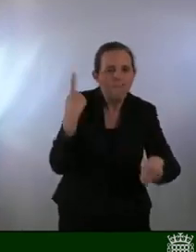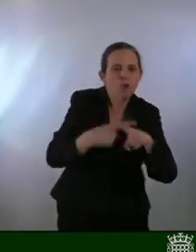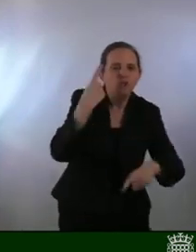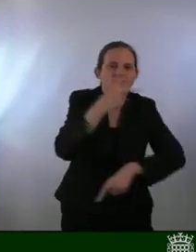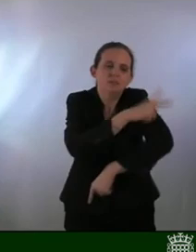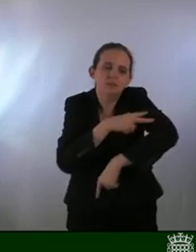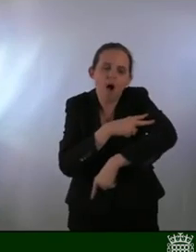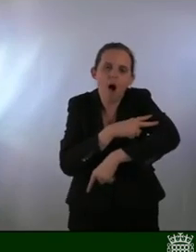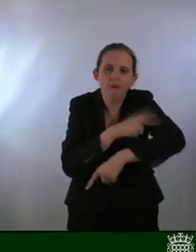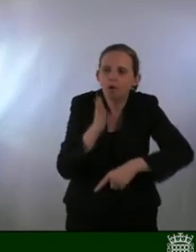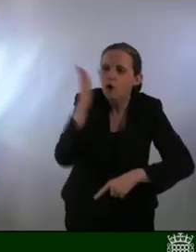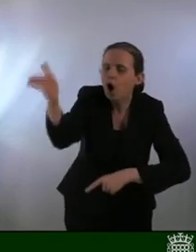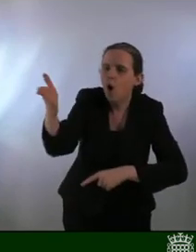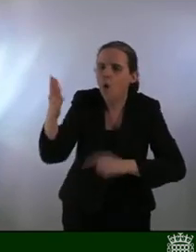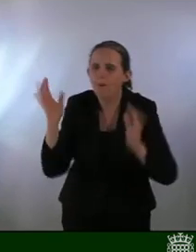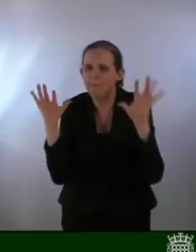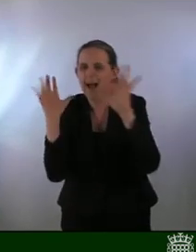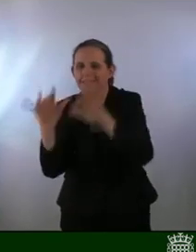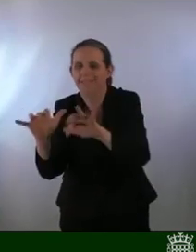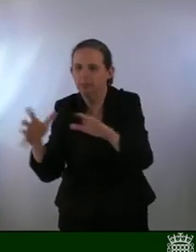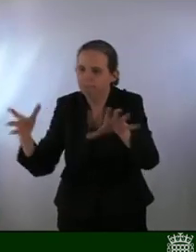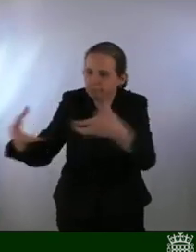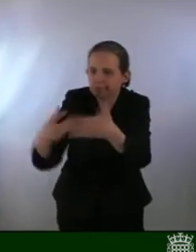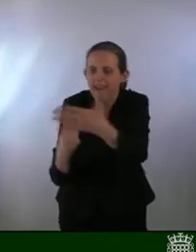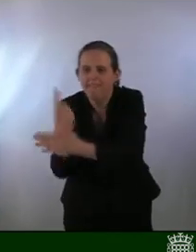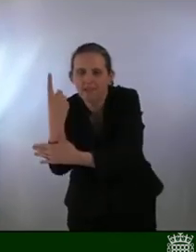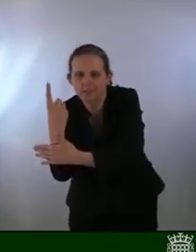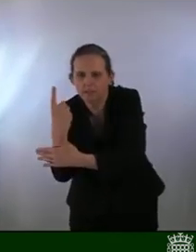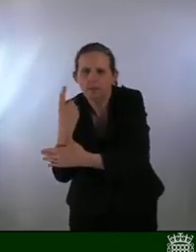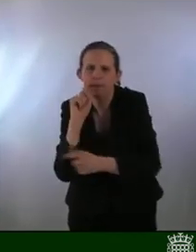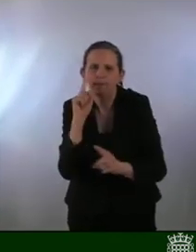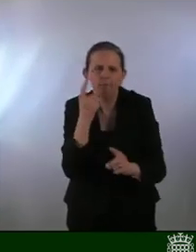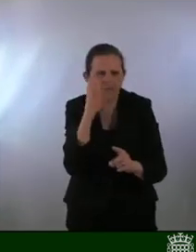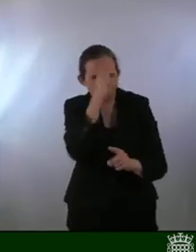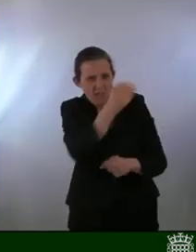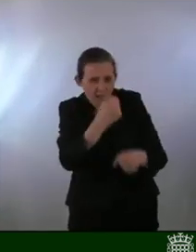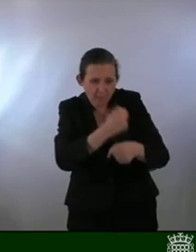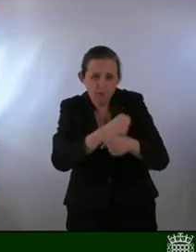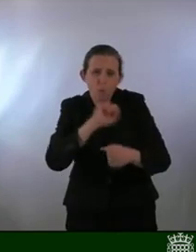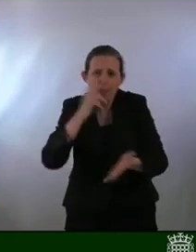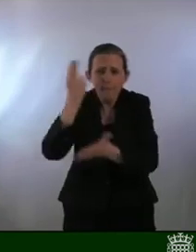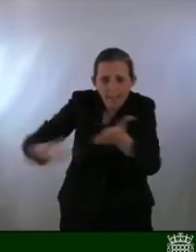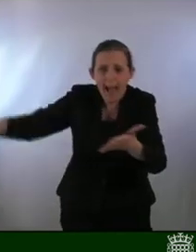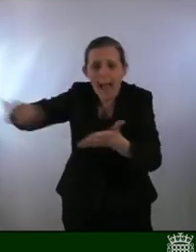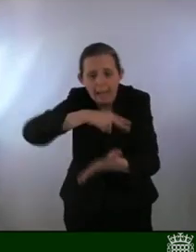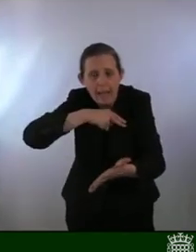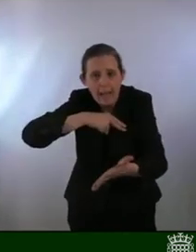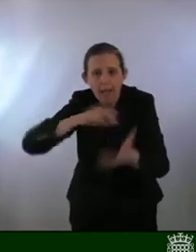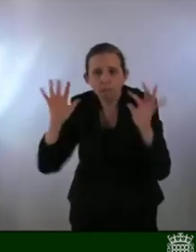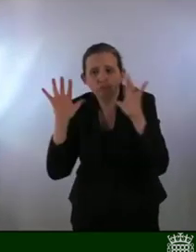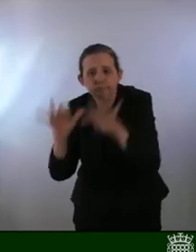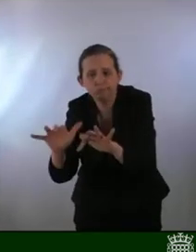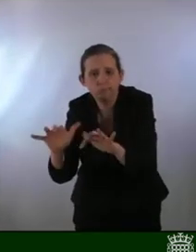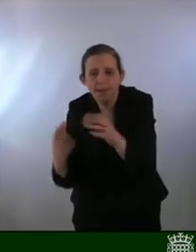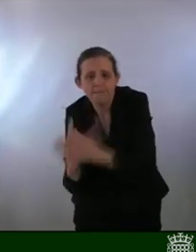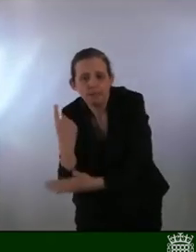but can he clarify whether the Government are advising against or forbidding mass gatherings? I welcome the